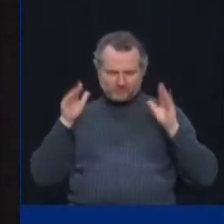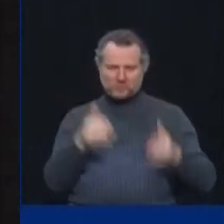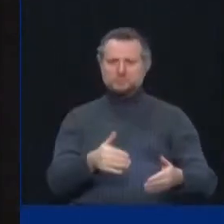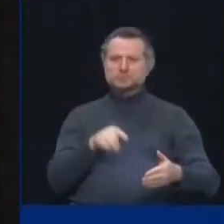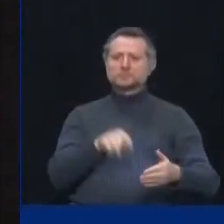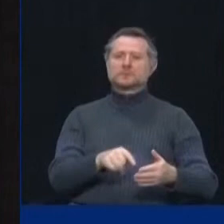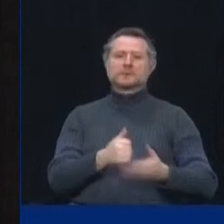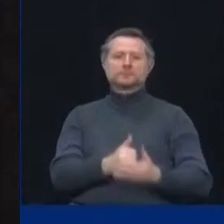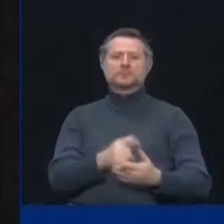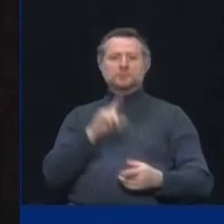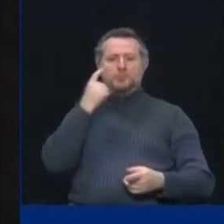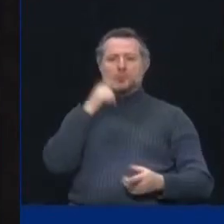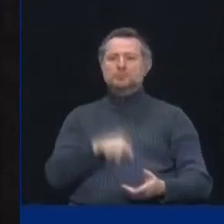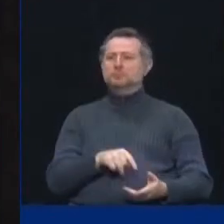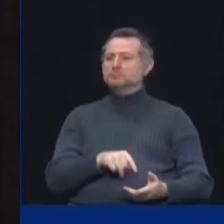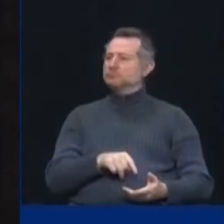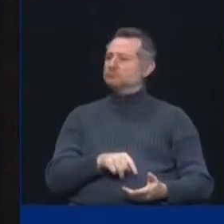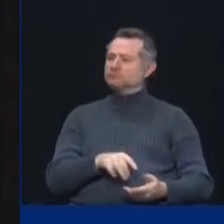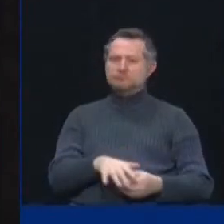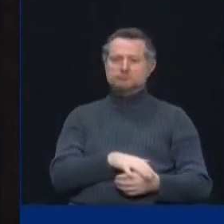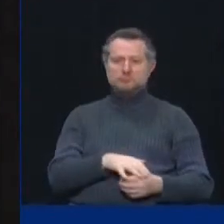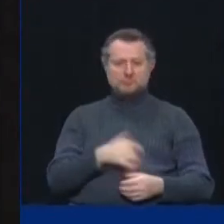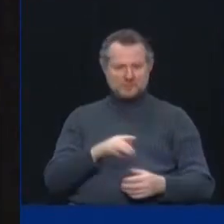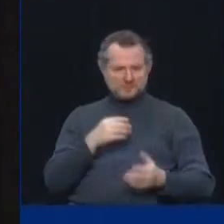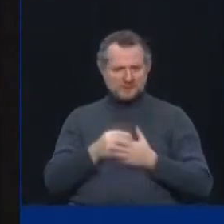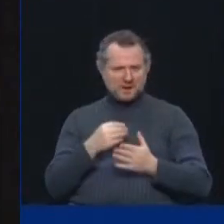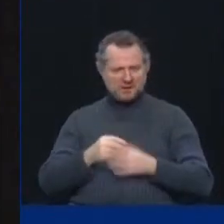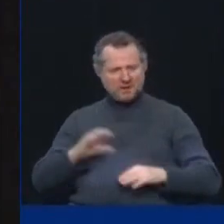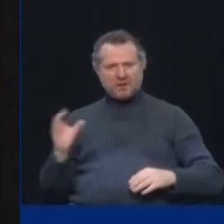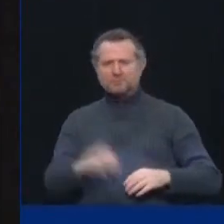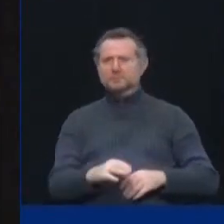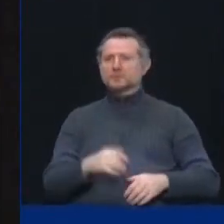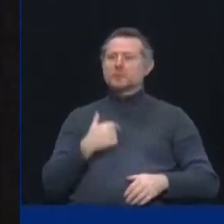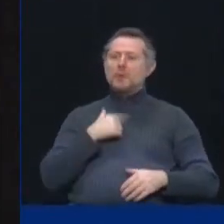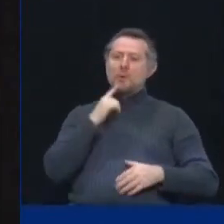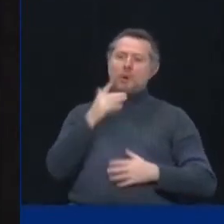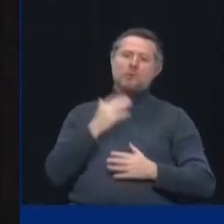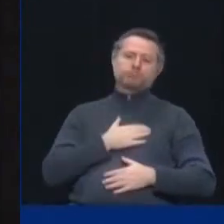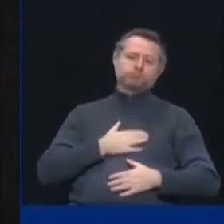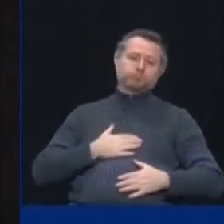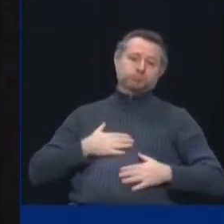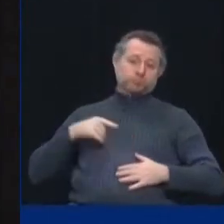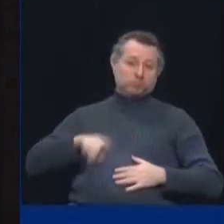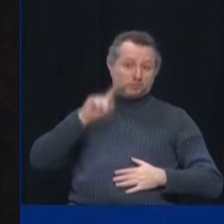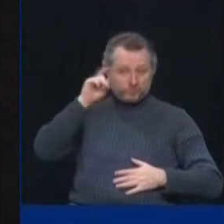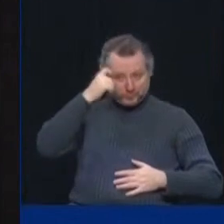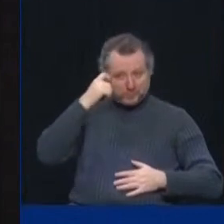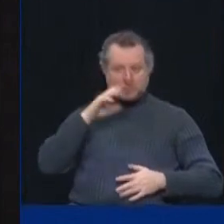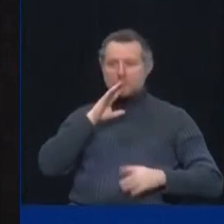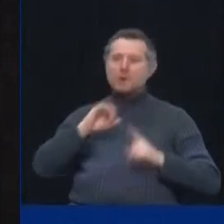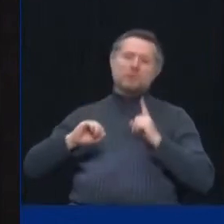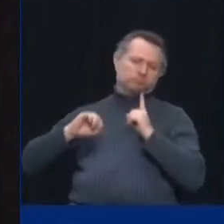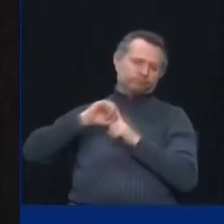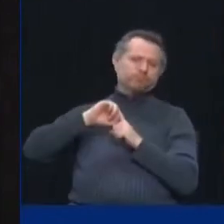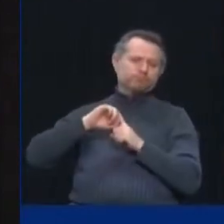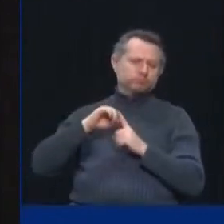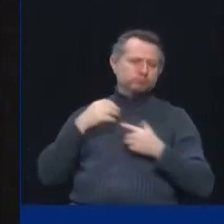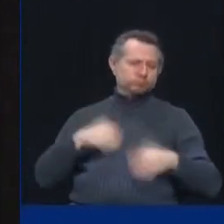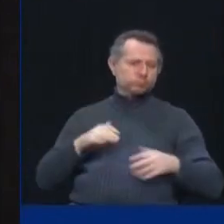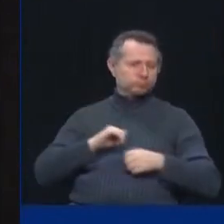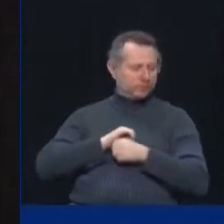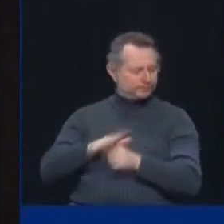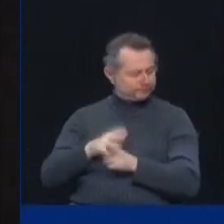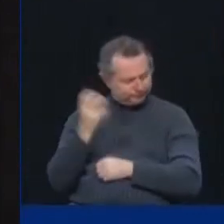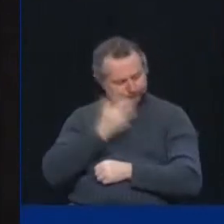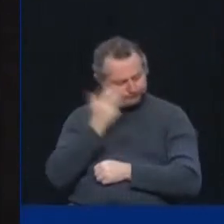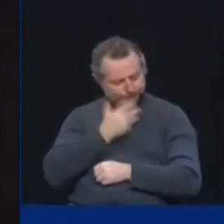You put financing, and we appreciate it. We've been hit pretty hard during this pandemic, really hard in the Bronx. I know